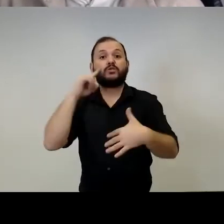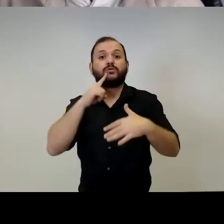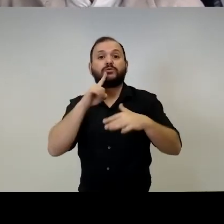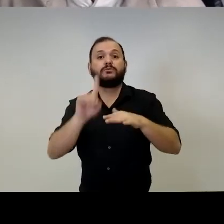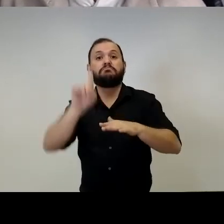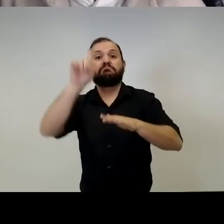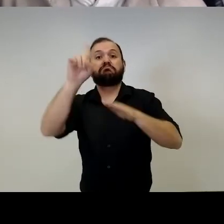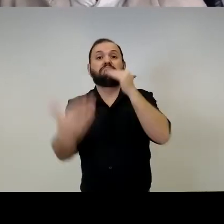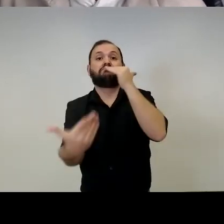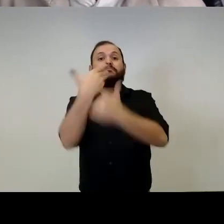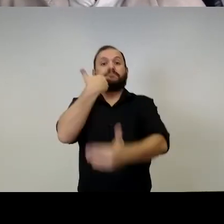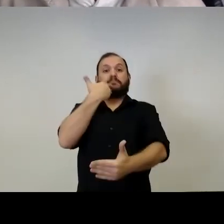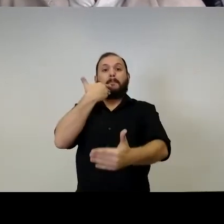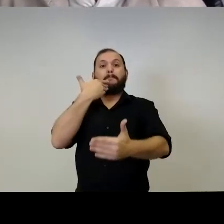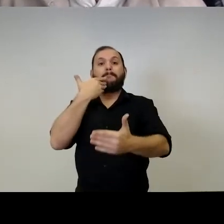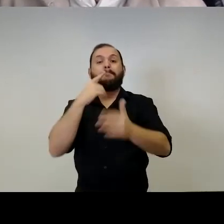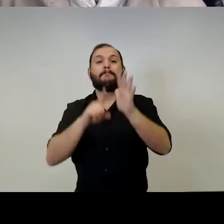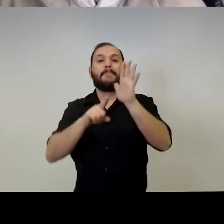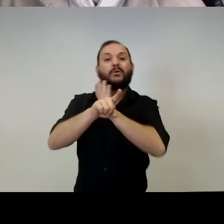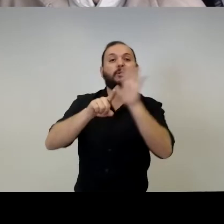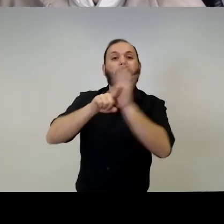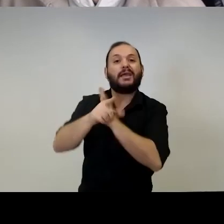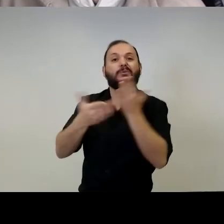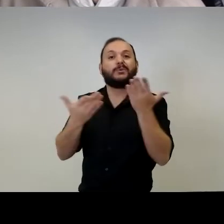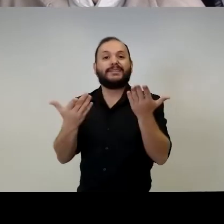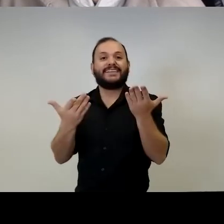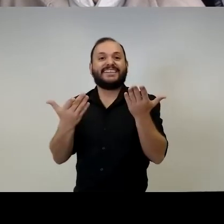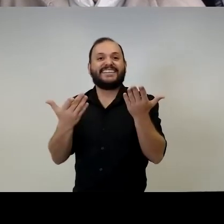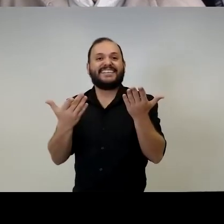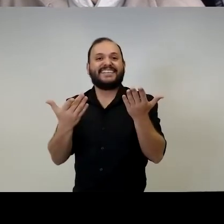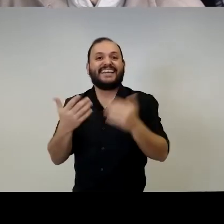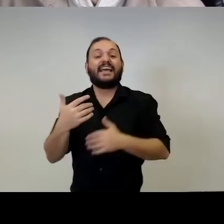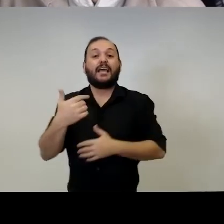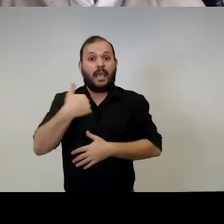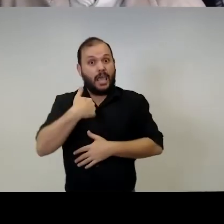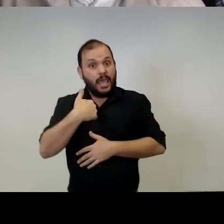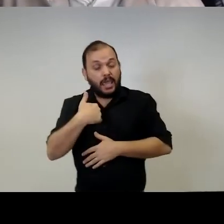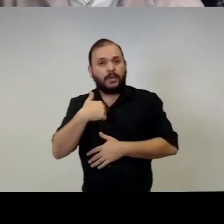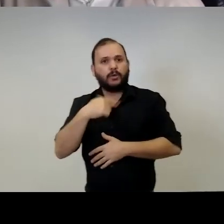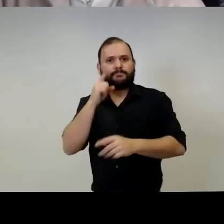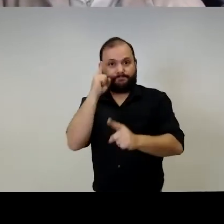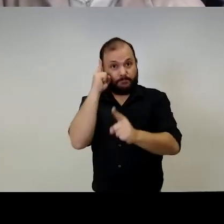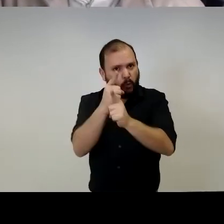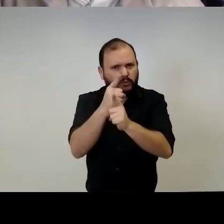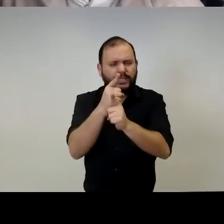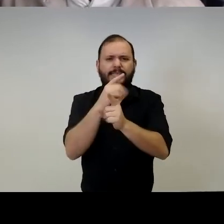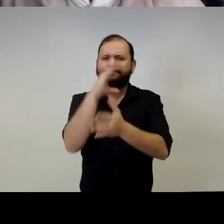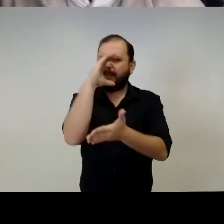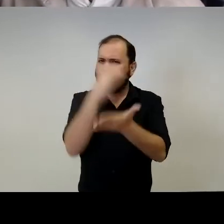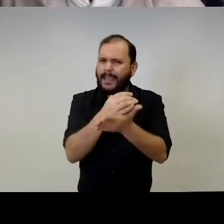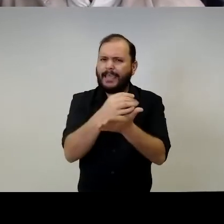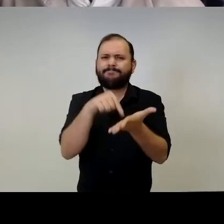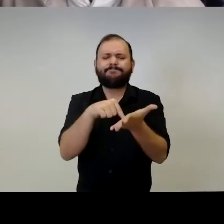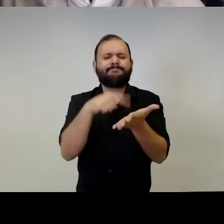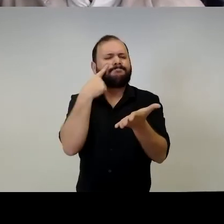Dr. Barbosa's doctoral dissertation, I found a very interesting